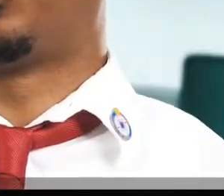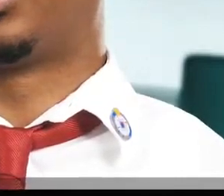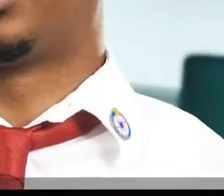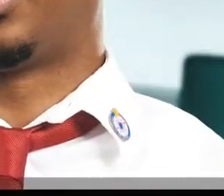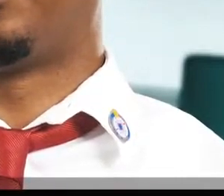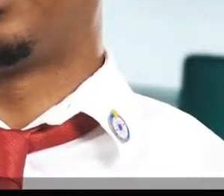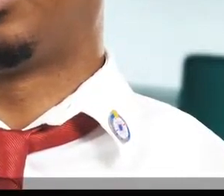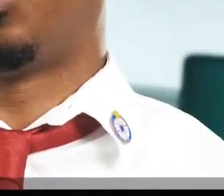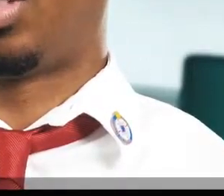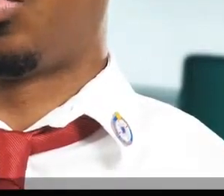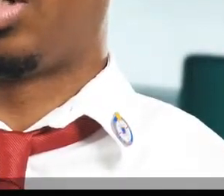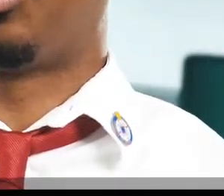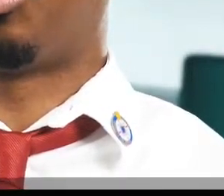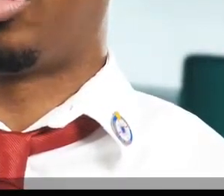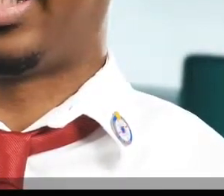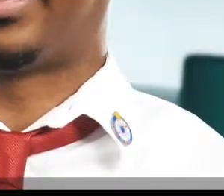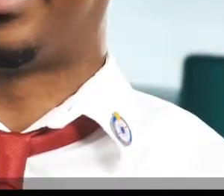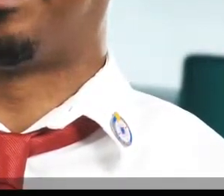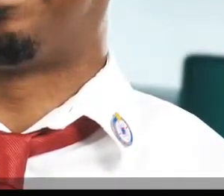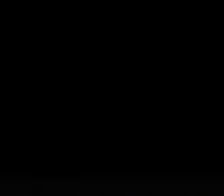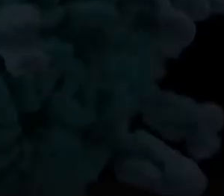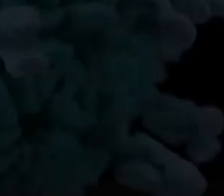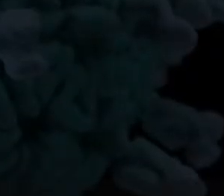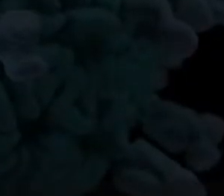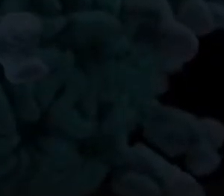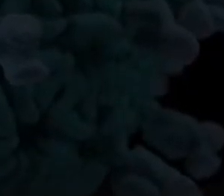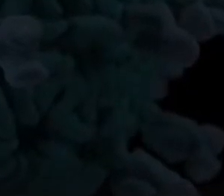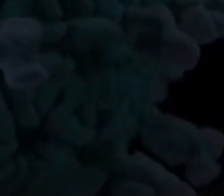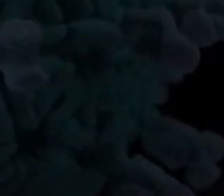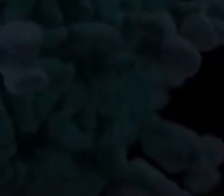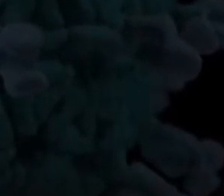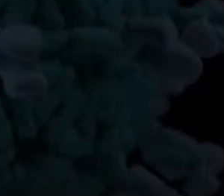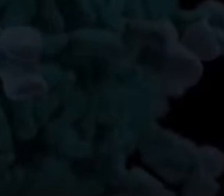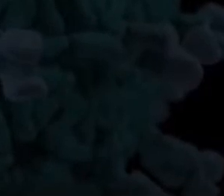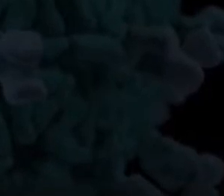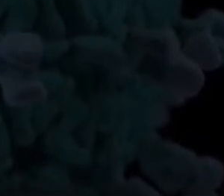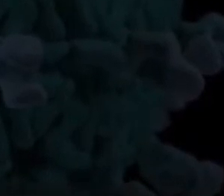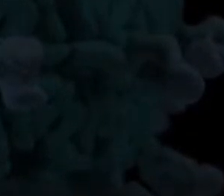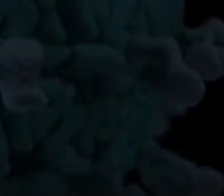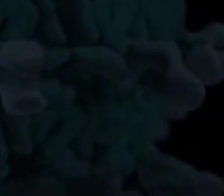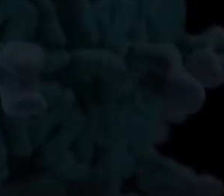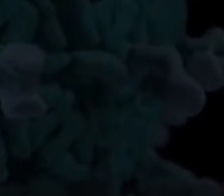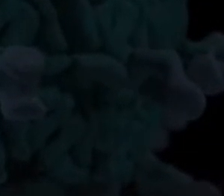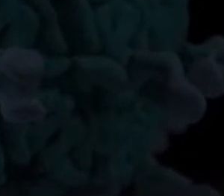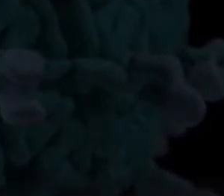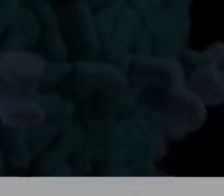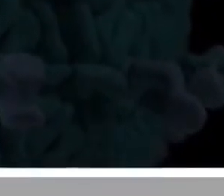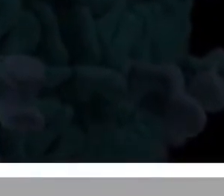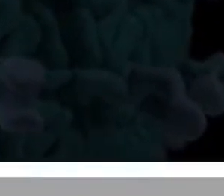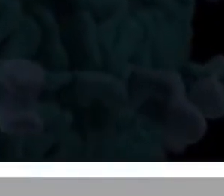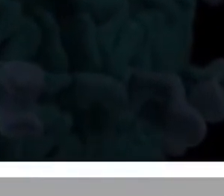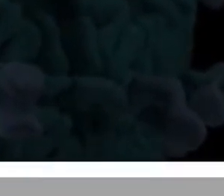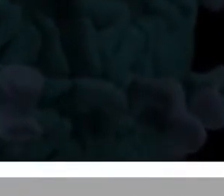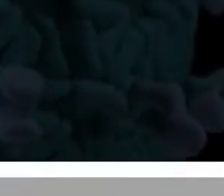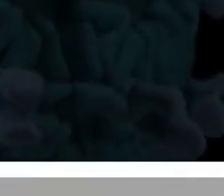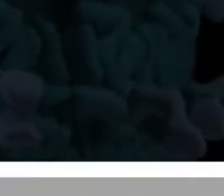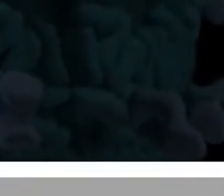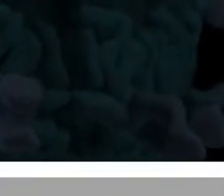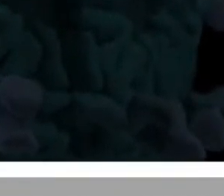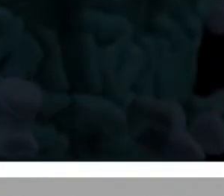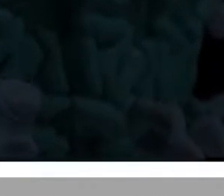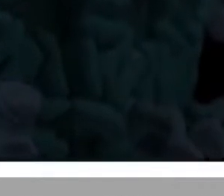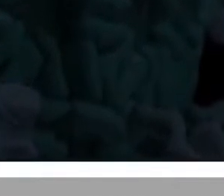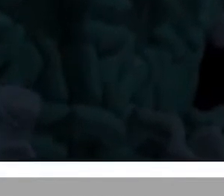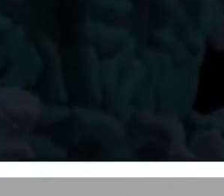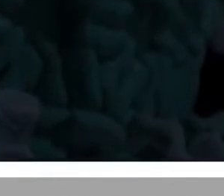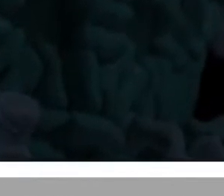Or 467. She was a student of our class. And she was a nurse in